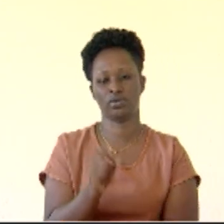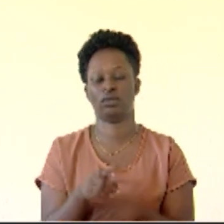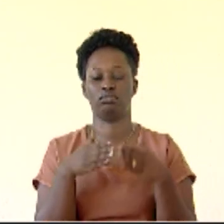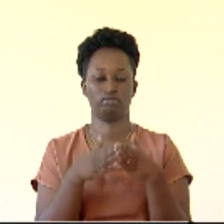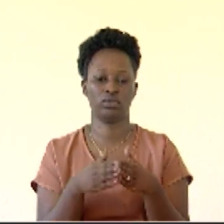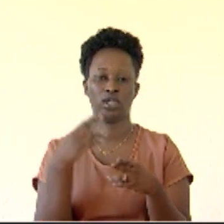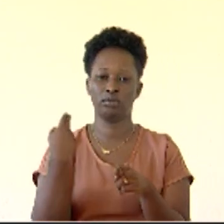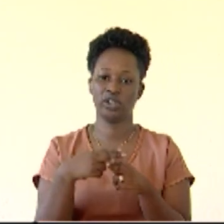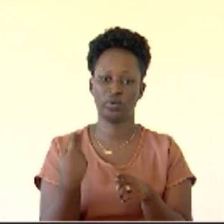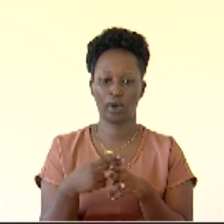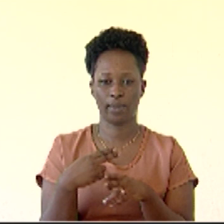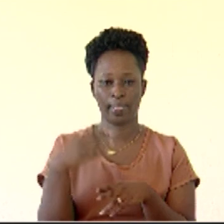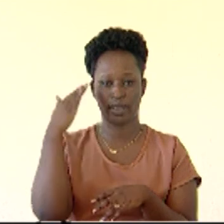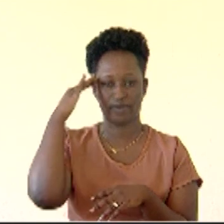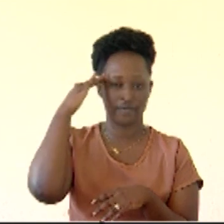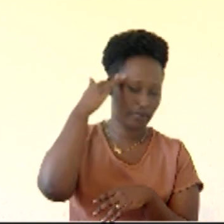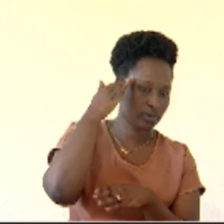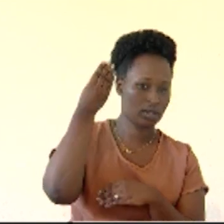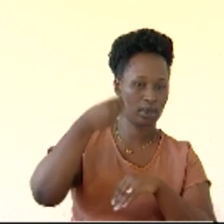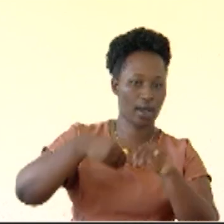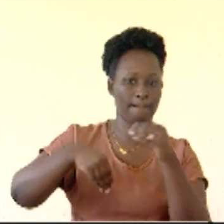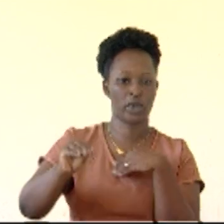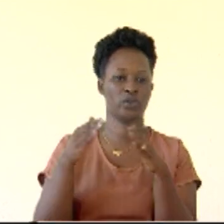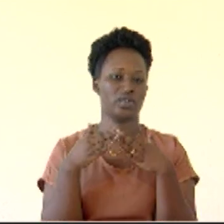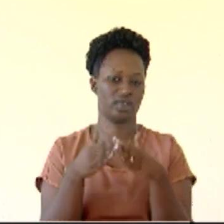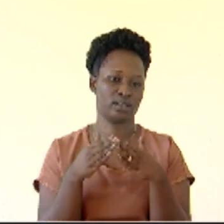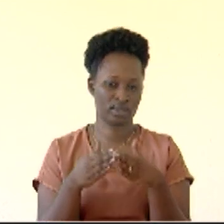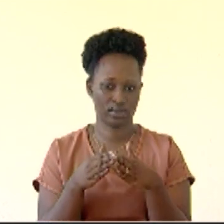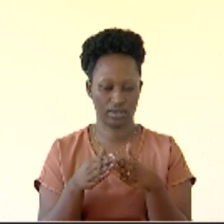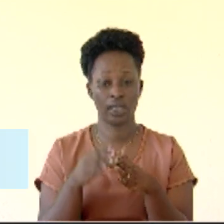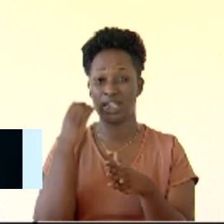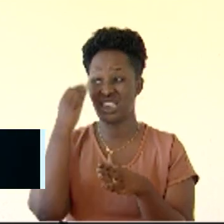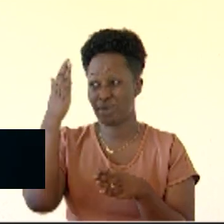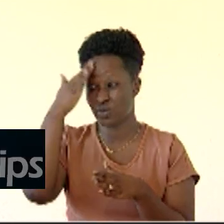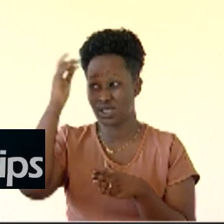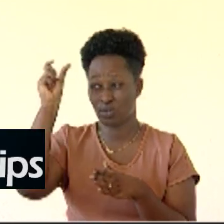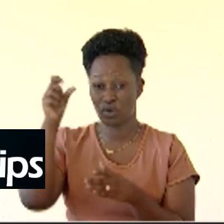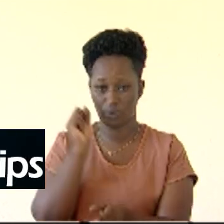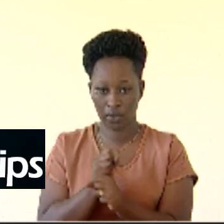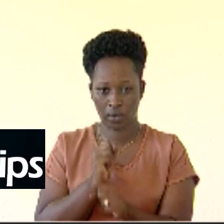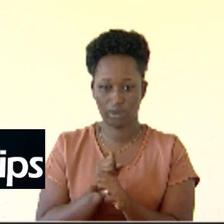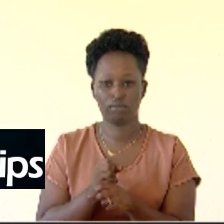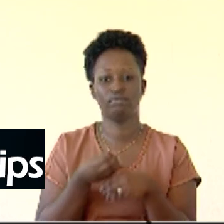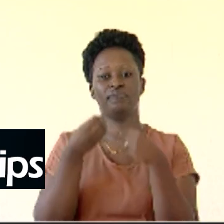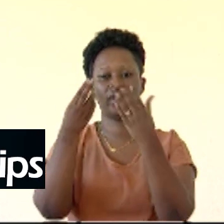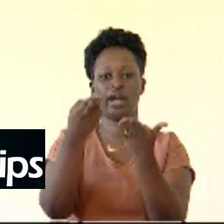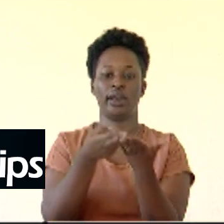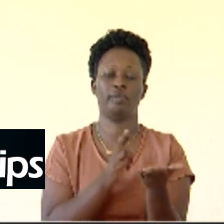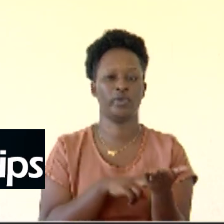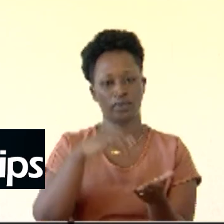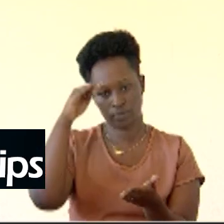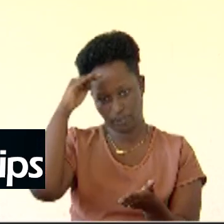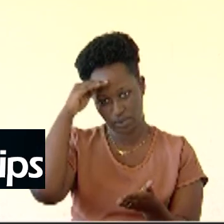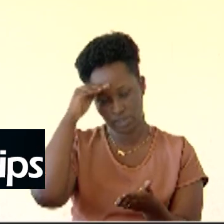forced commercial sex. If you know it, if you know someone, report him or her to the police, and he'll be charged for